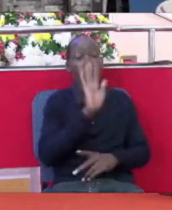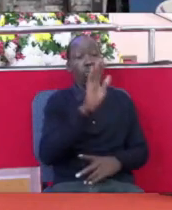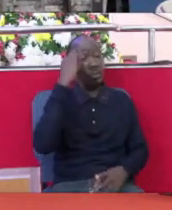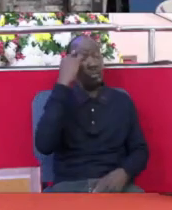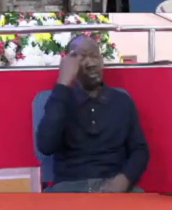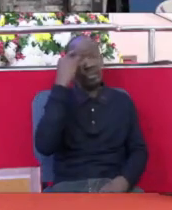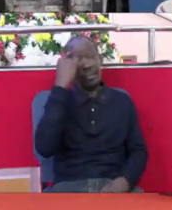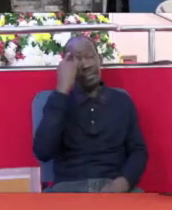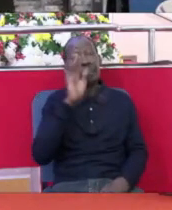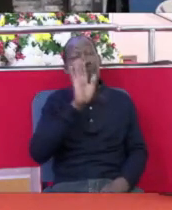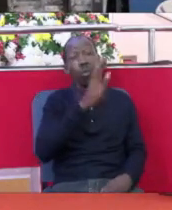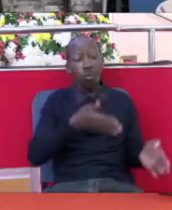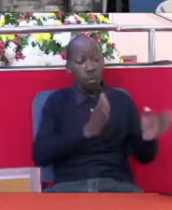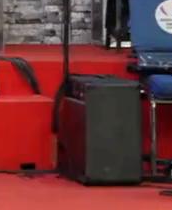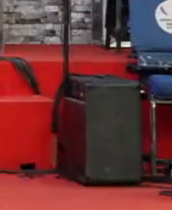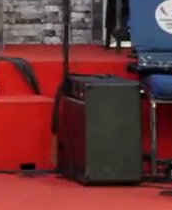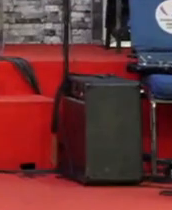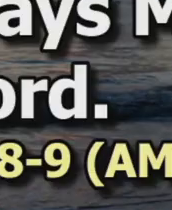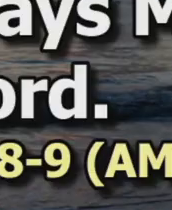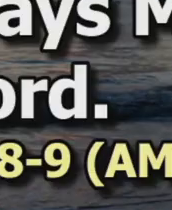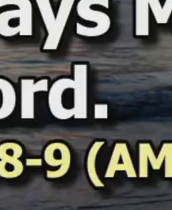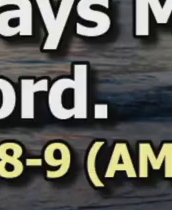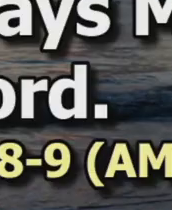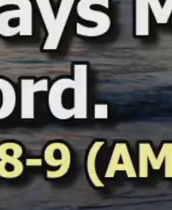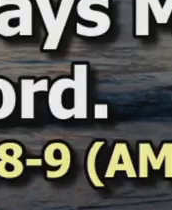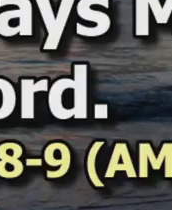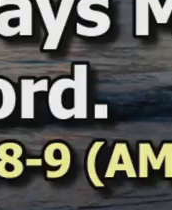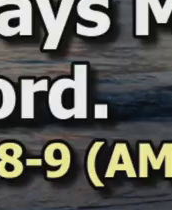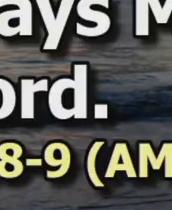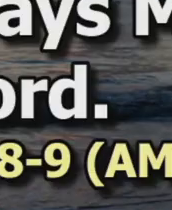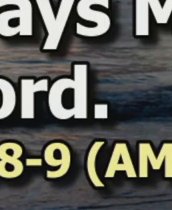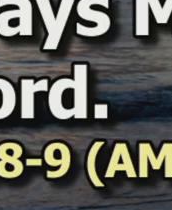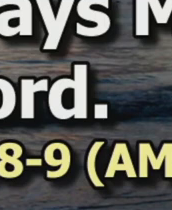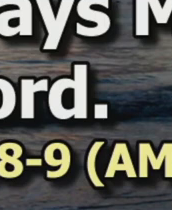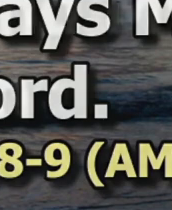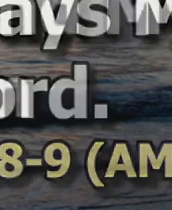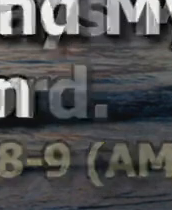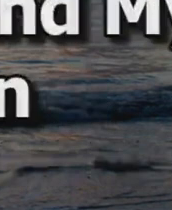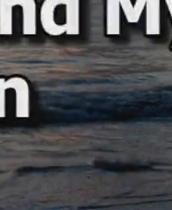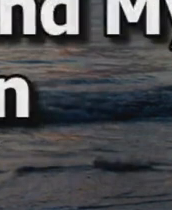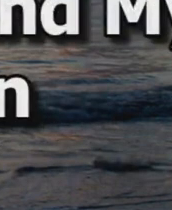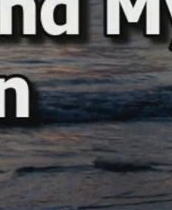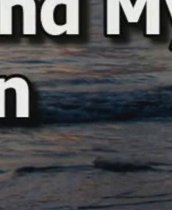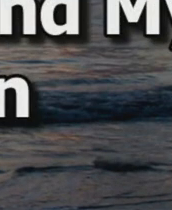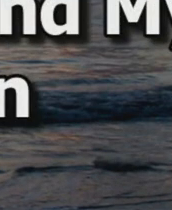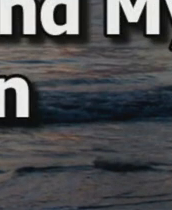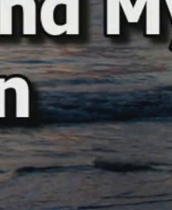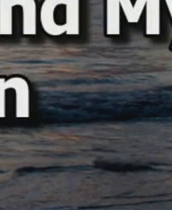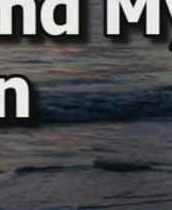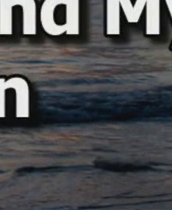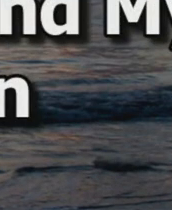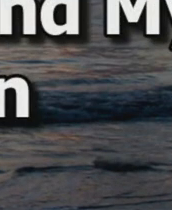yenu, neither are your ways my ways, na njia zenu sio njia zangu. They are far apart as heaven is to earth, ziko mbali kama mbingu na nchi. So let's know